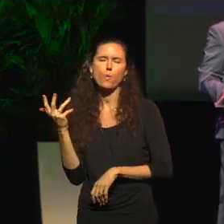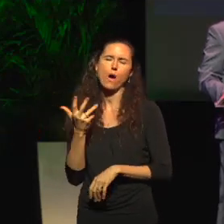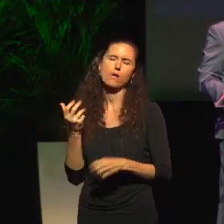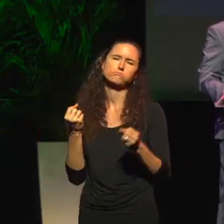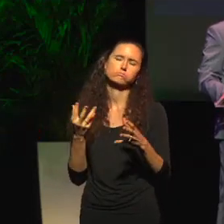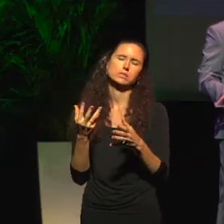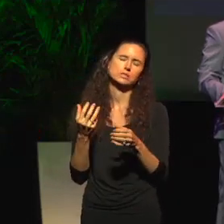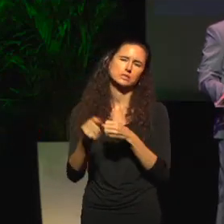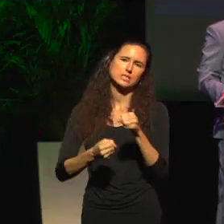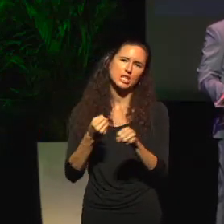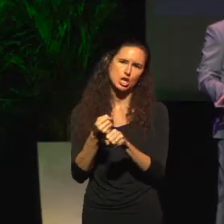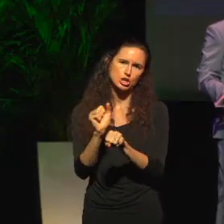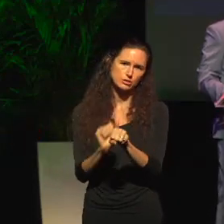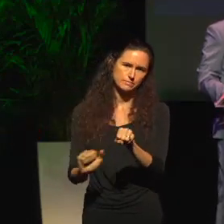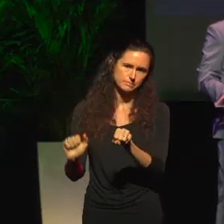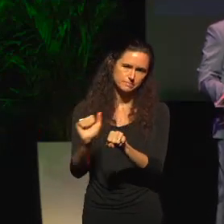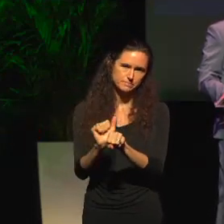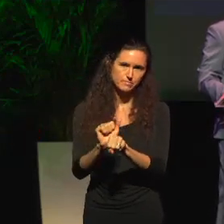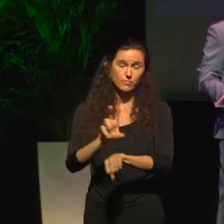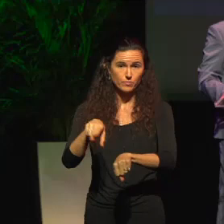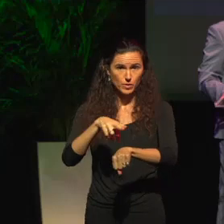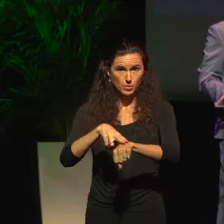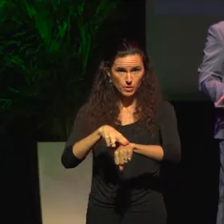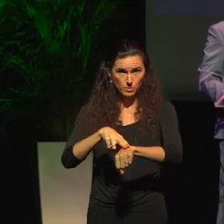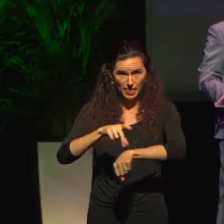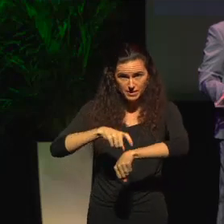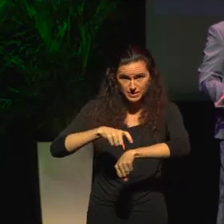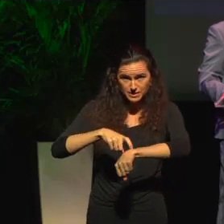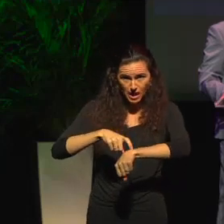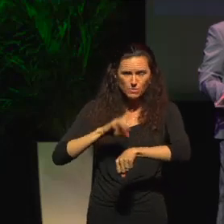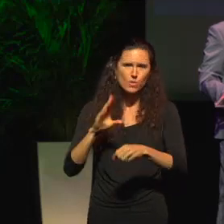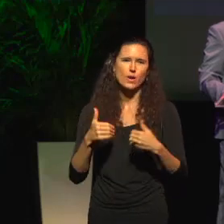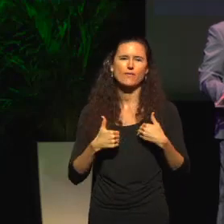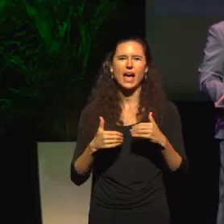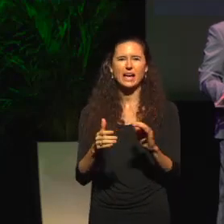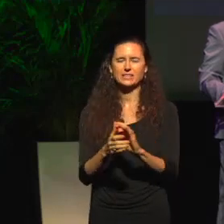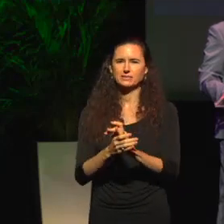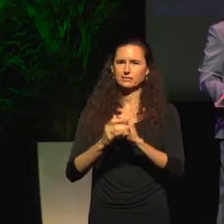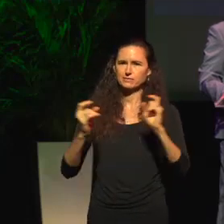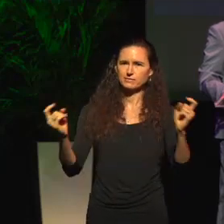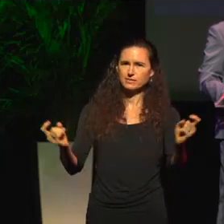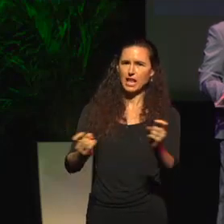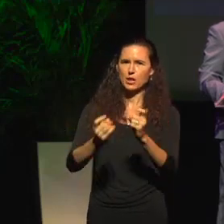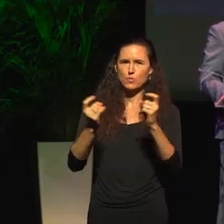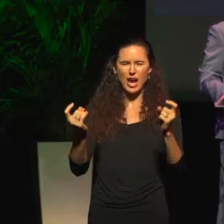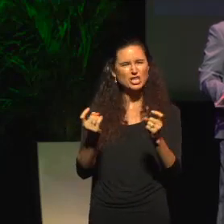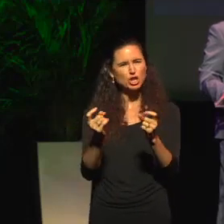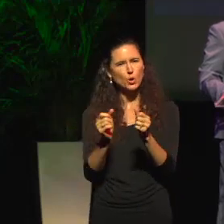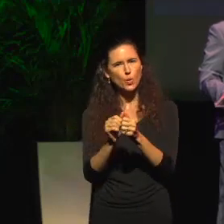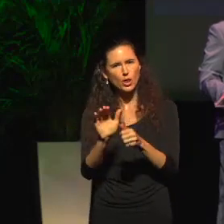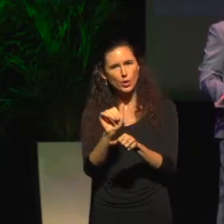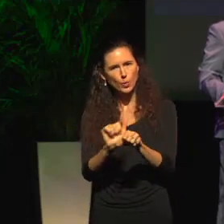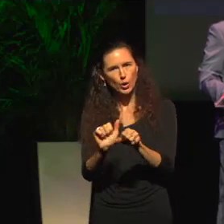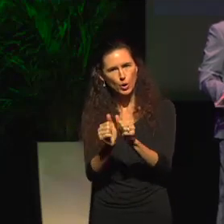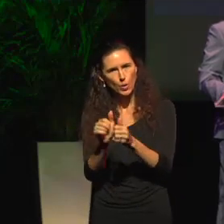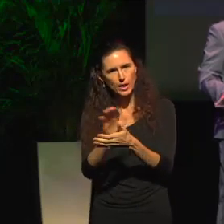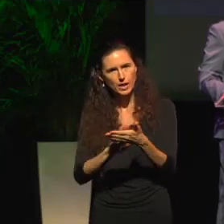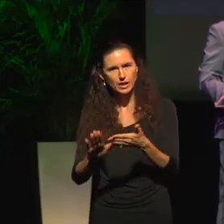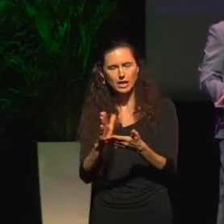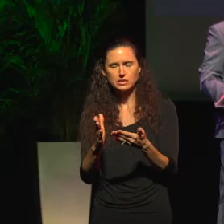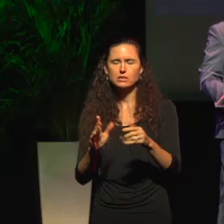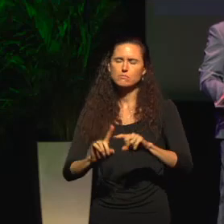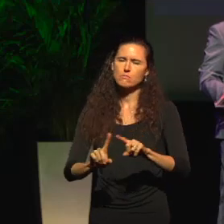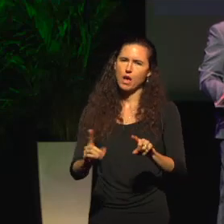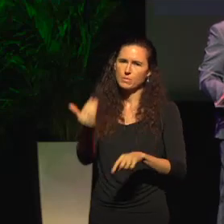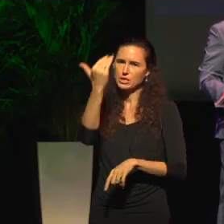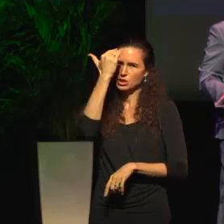service. Normally by this time, you would have had a reception to celebrate your time with the college. Please know we